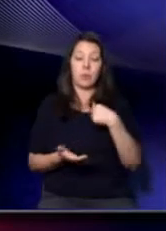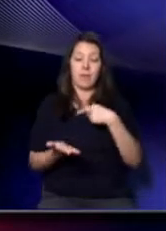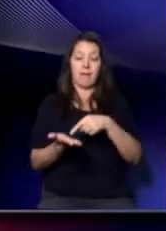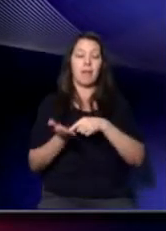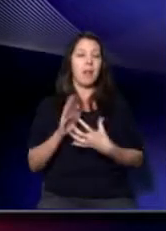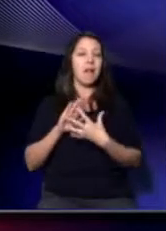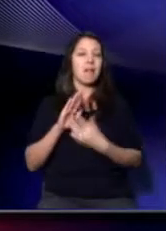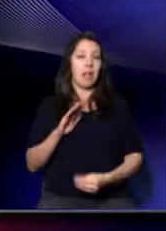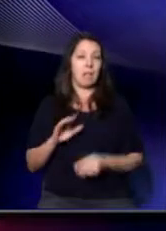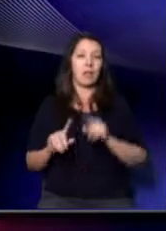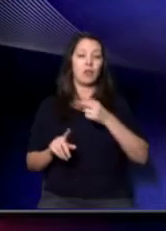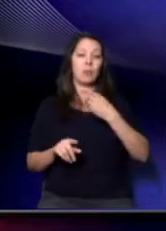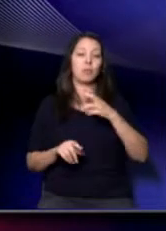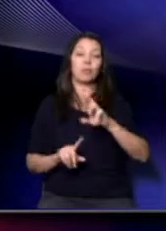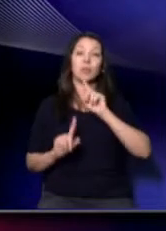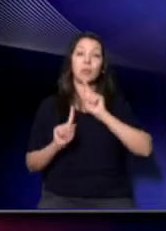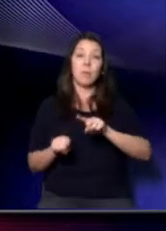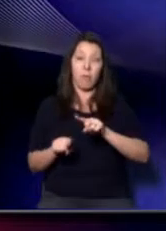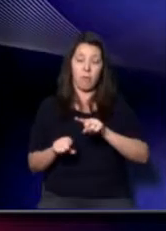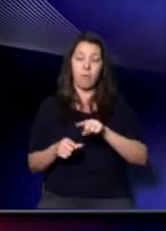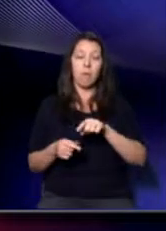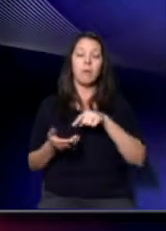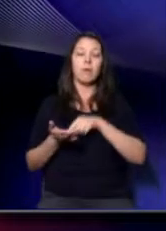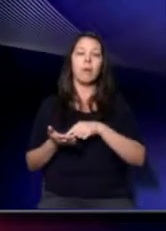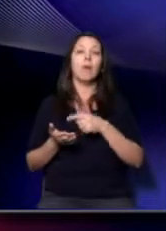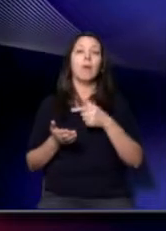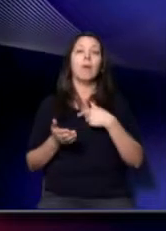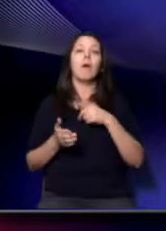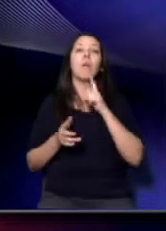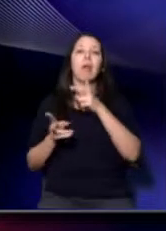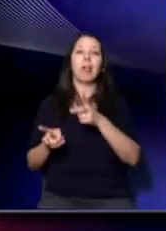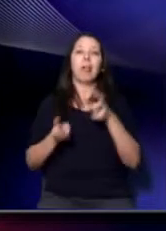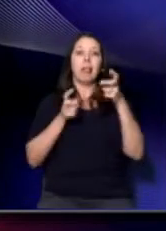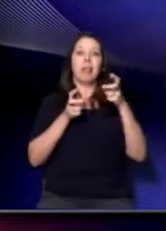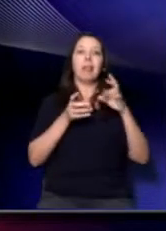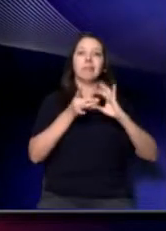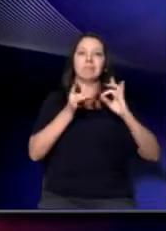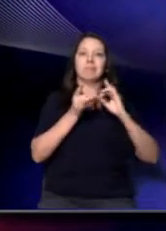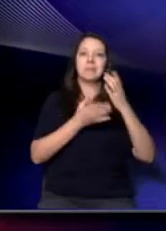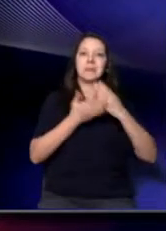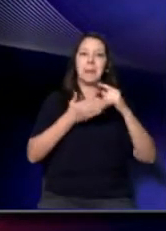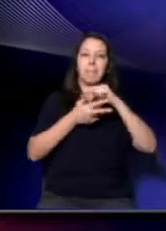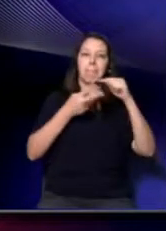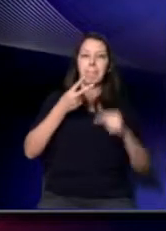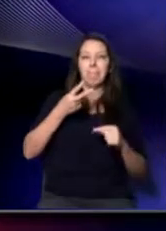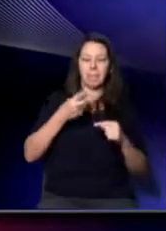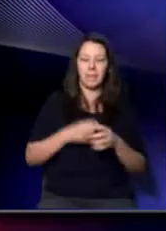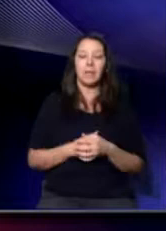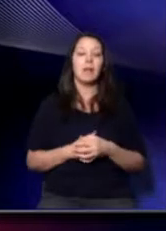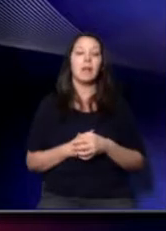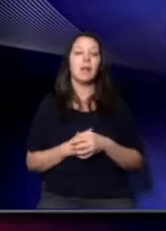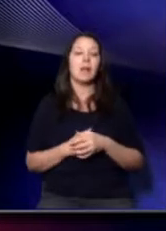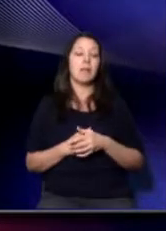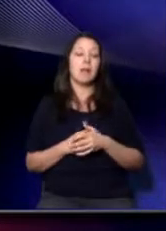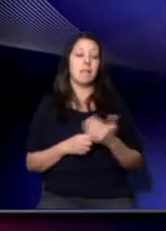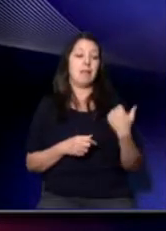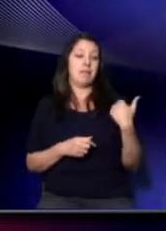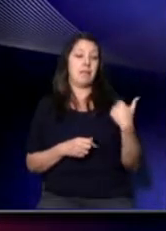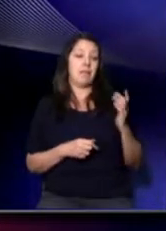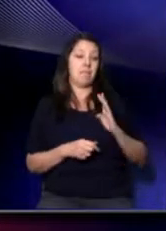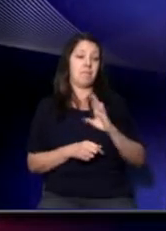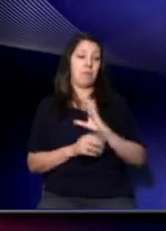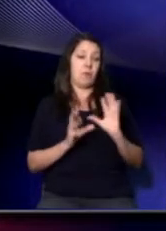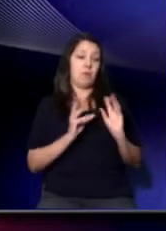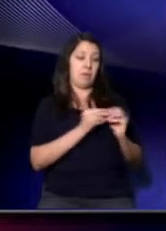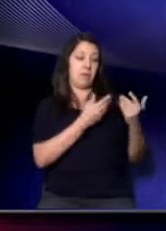Resources Report. I'd like to take a few moments to highlight a couple of items. Since our last board meeting, we've been working on